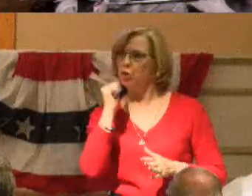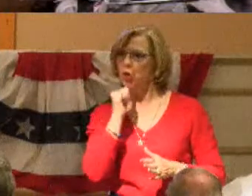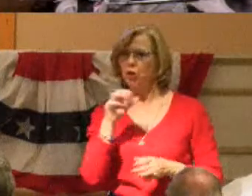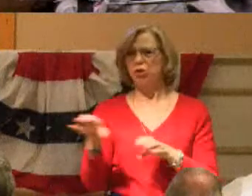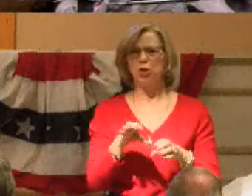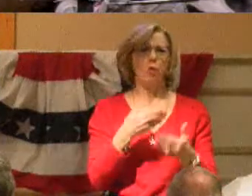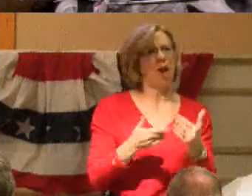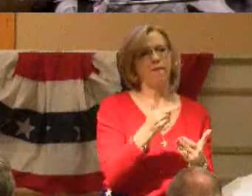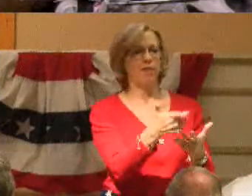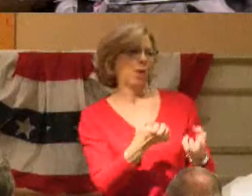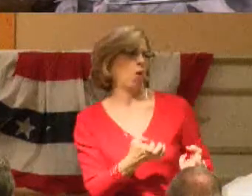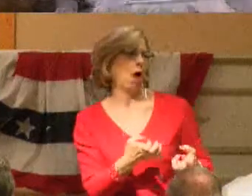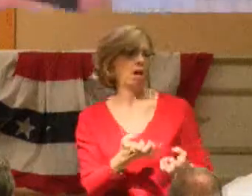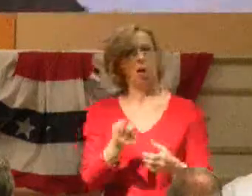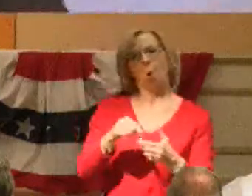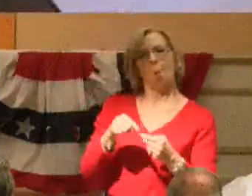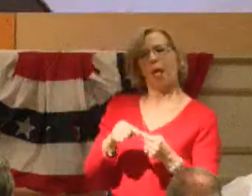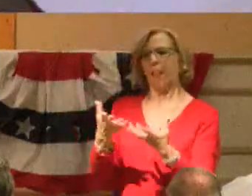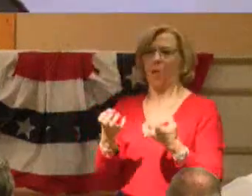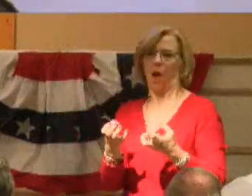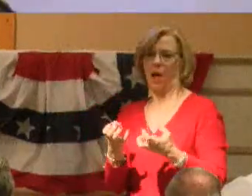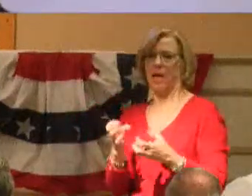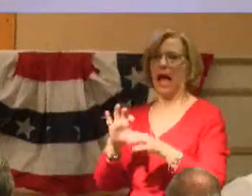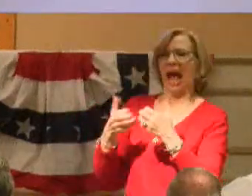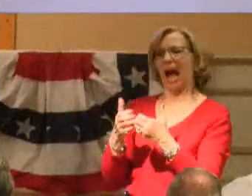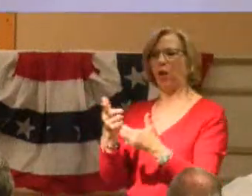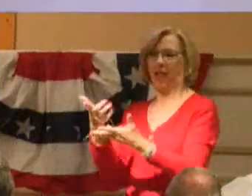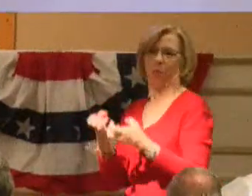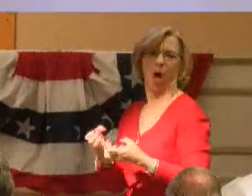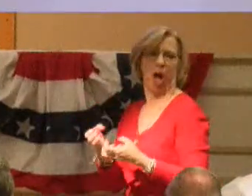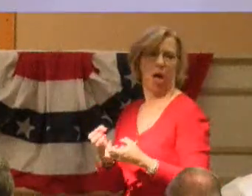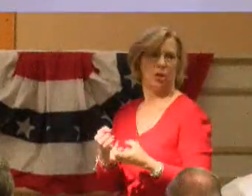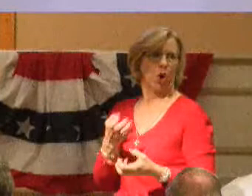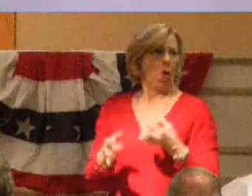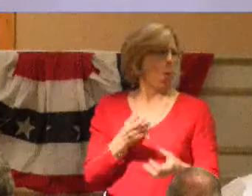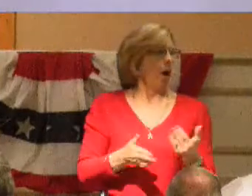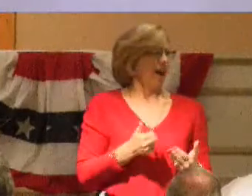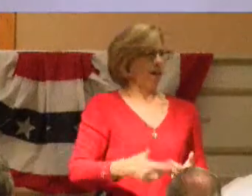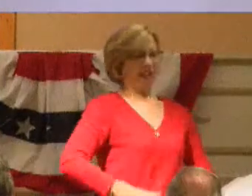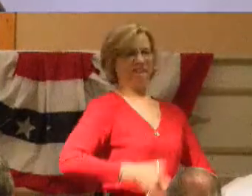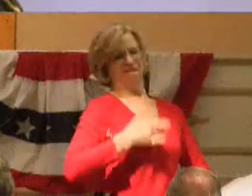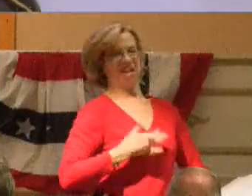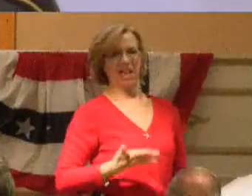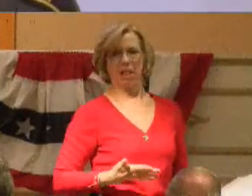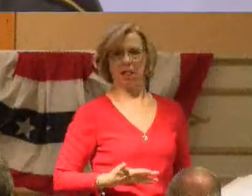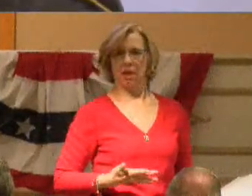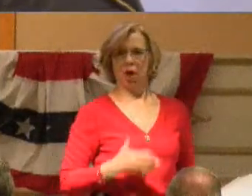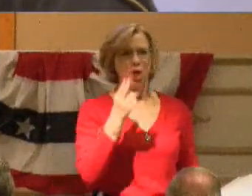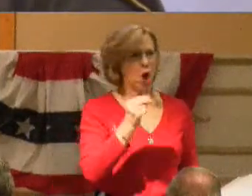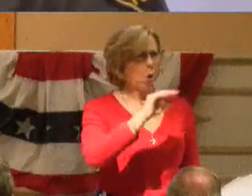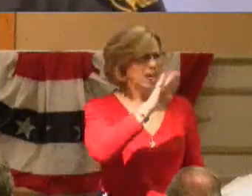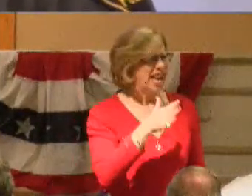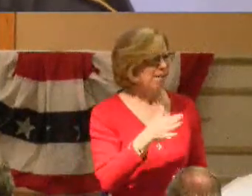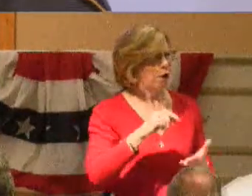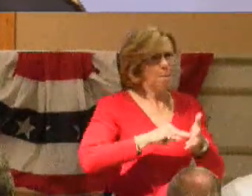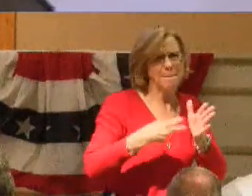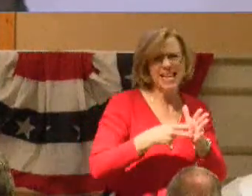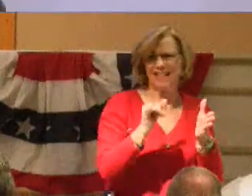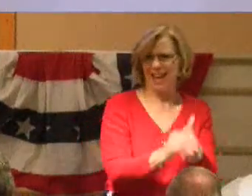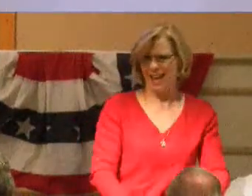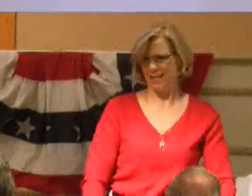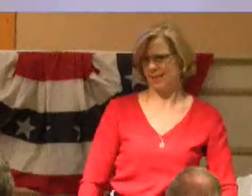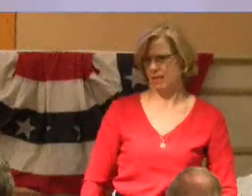want, when they want, however they want, and whatever they feel like doing. It was never meant to mean